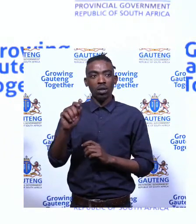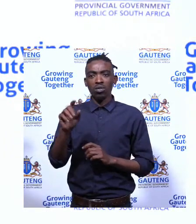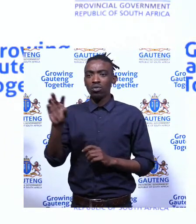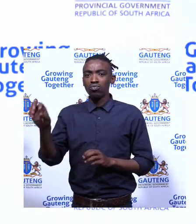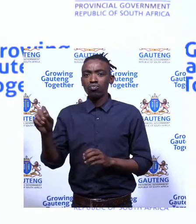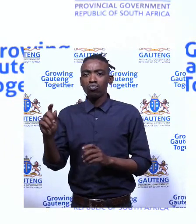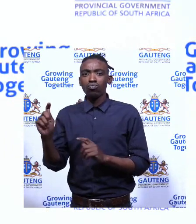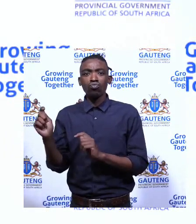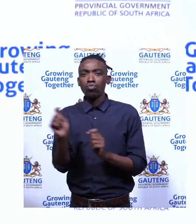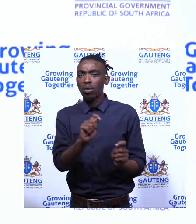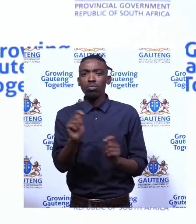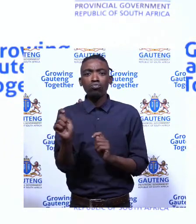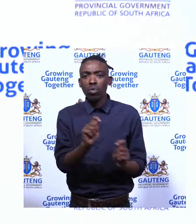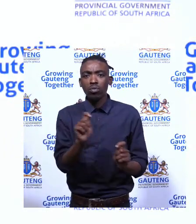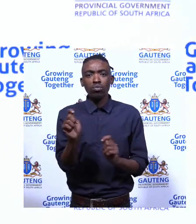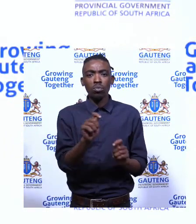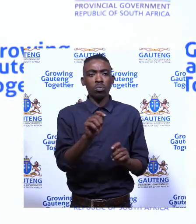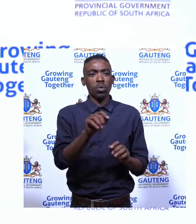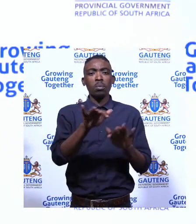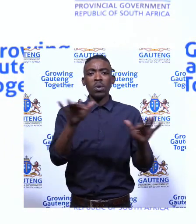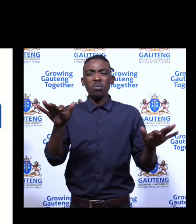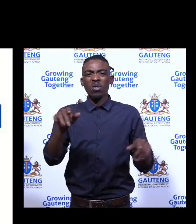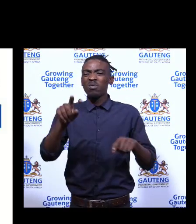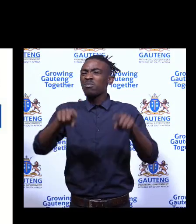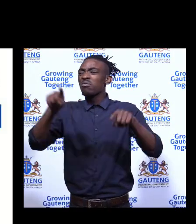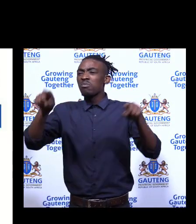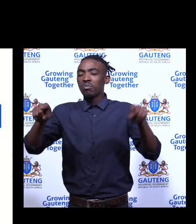referral areas.